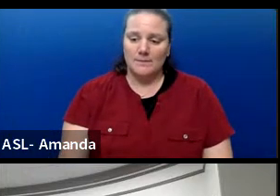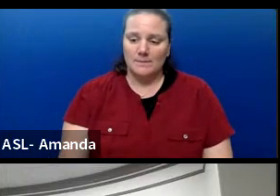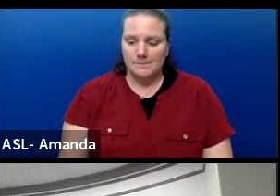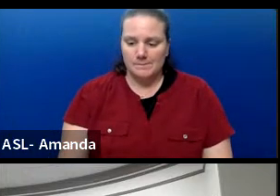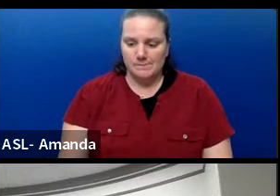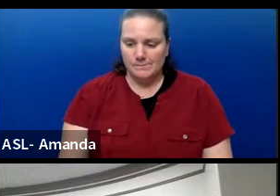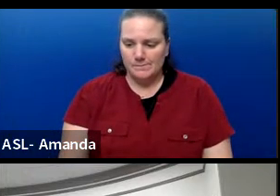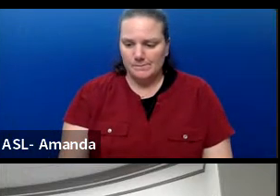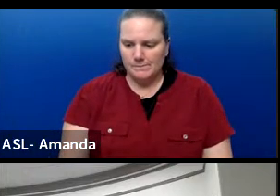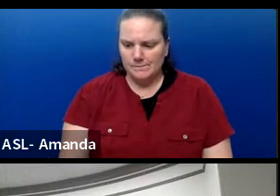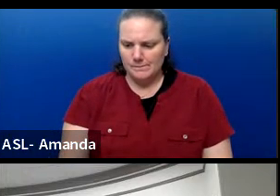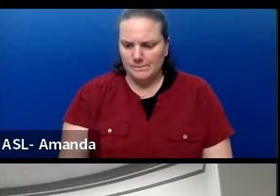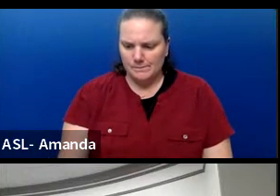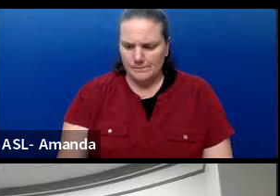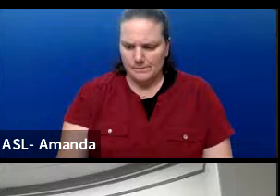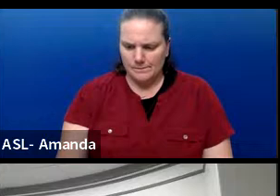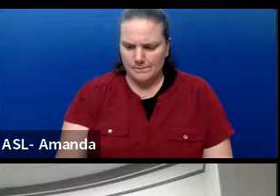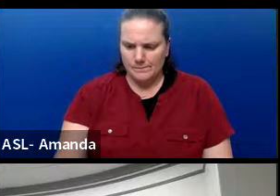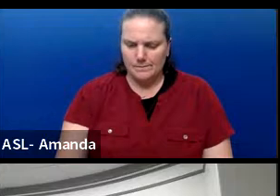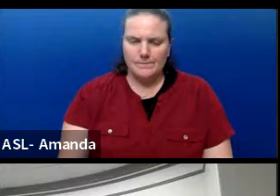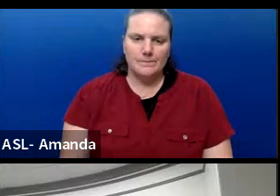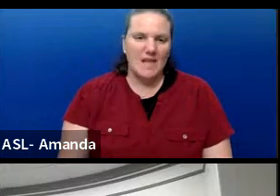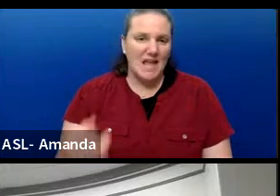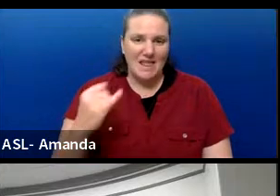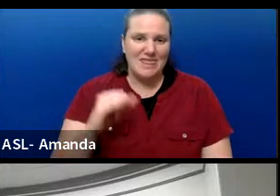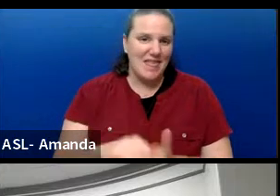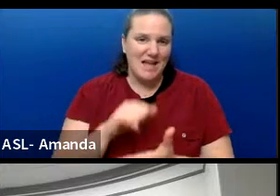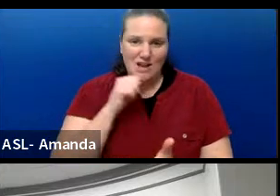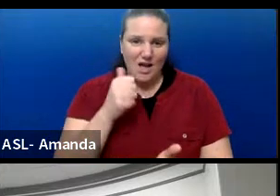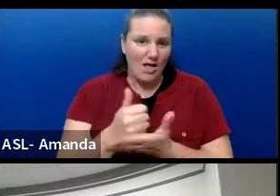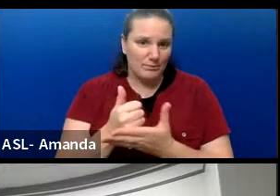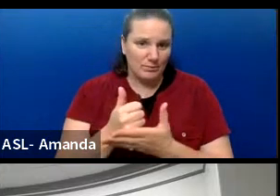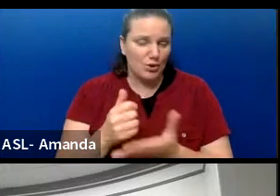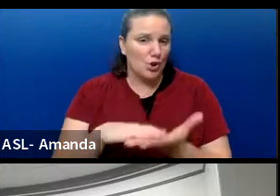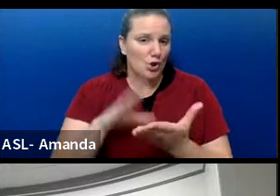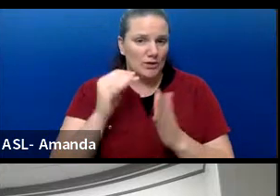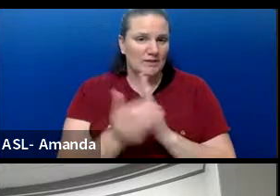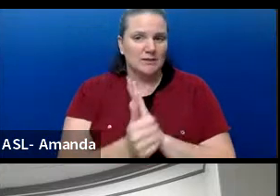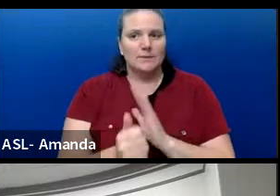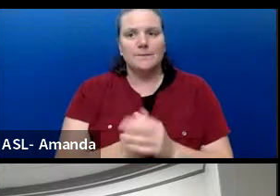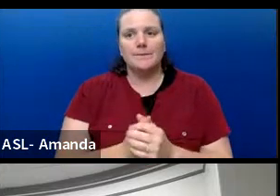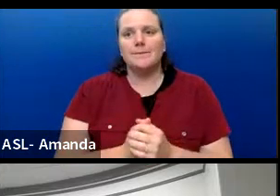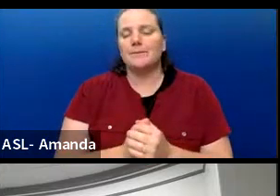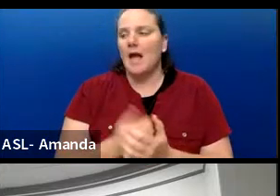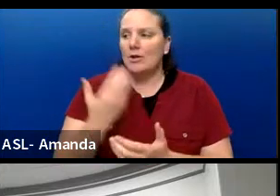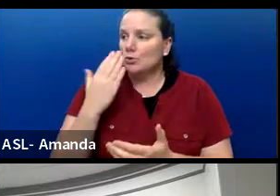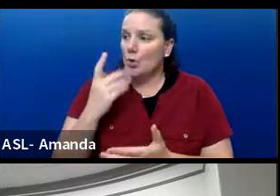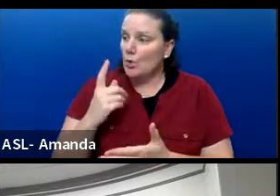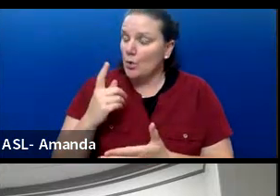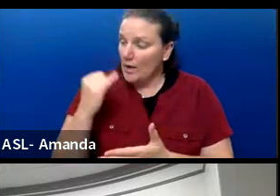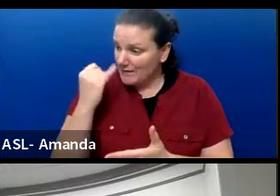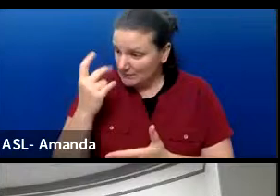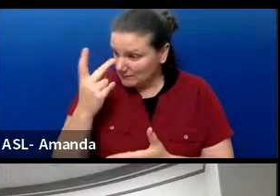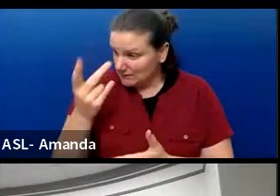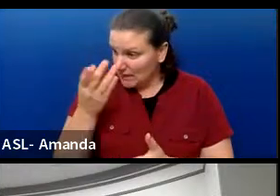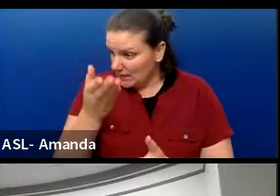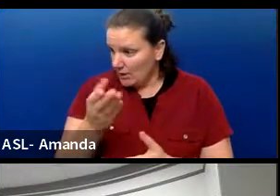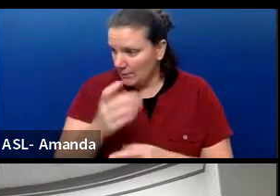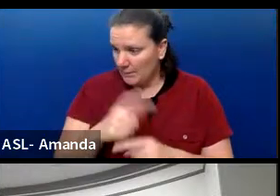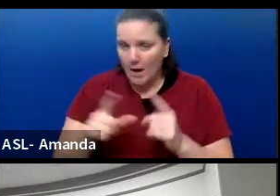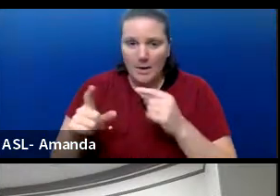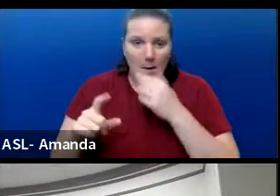don't know, Shannon, how to write that. And I don't know that I see it in here. Yeah. But I think